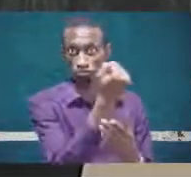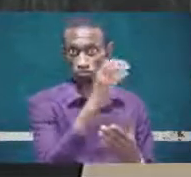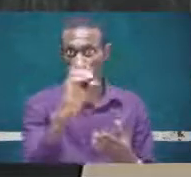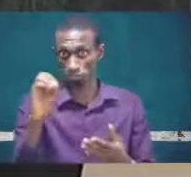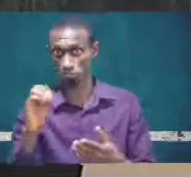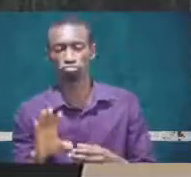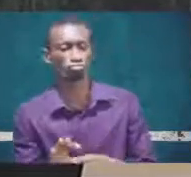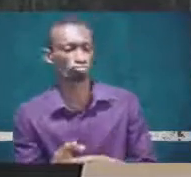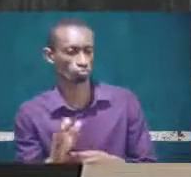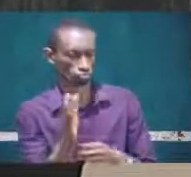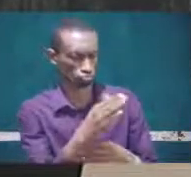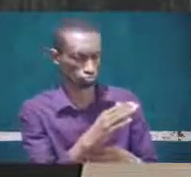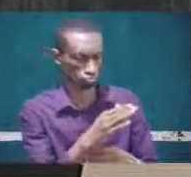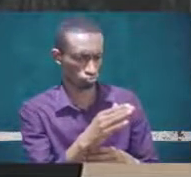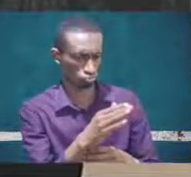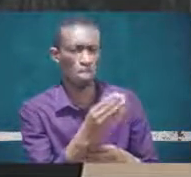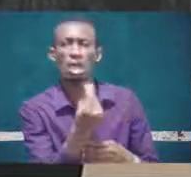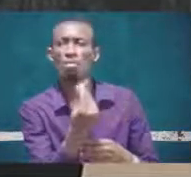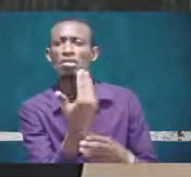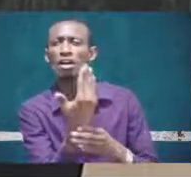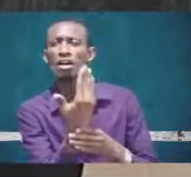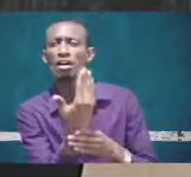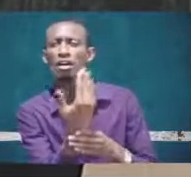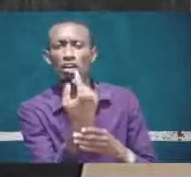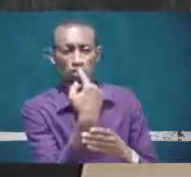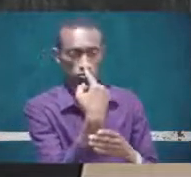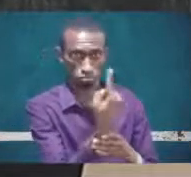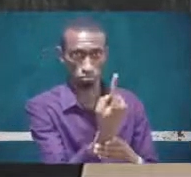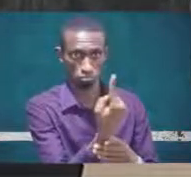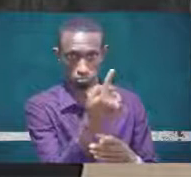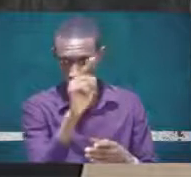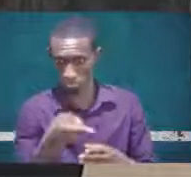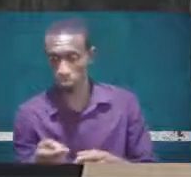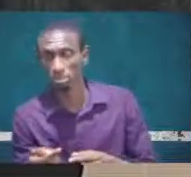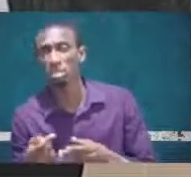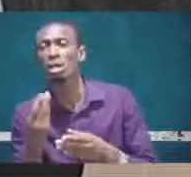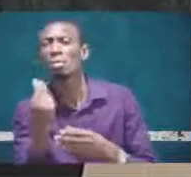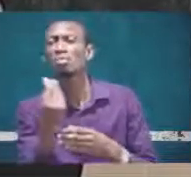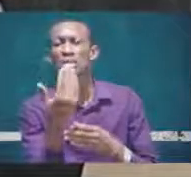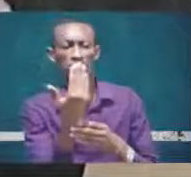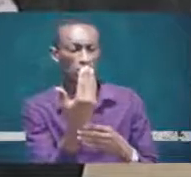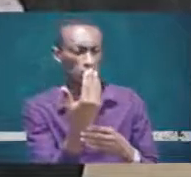of 1,000, and a note of 2,000, and even